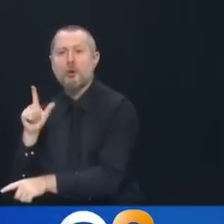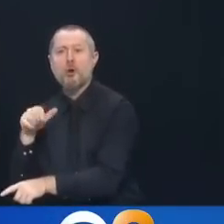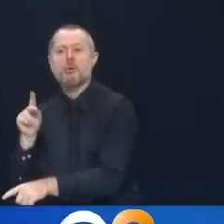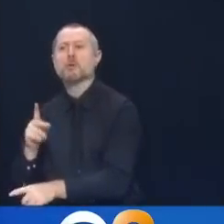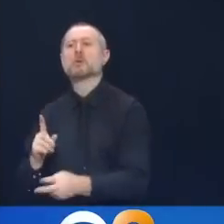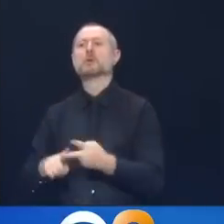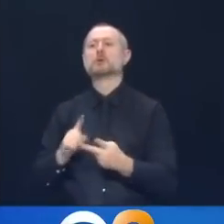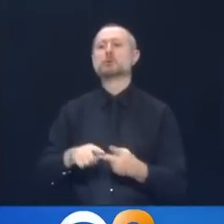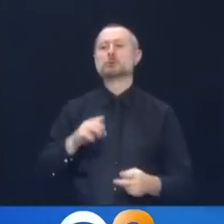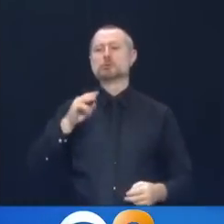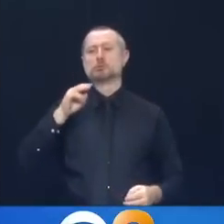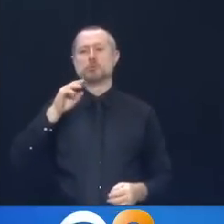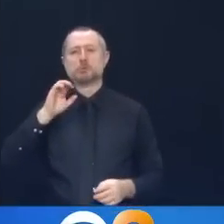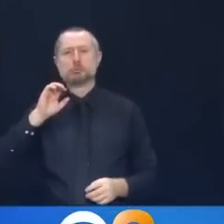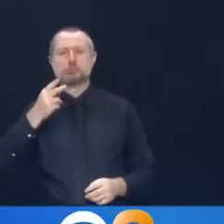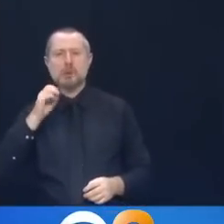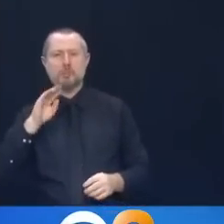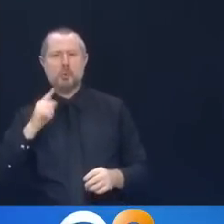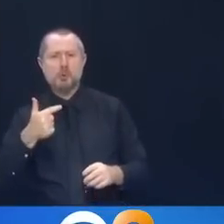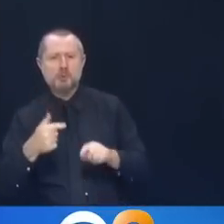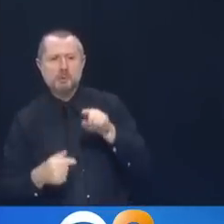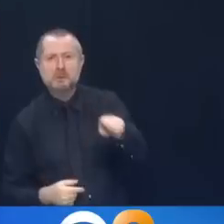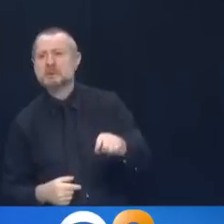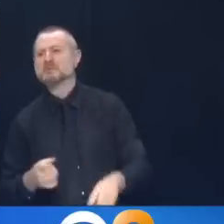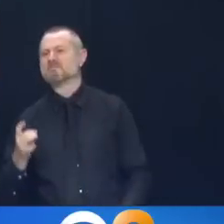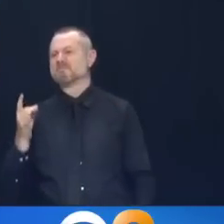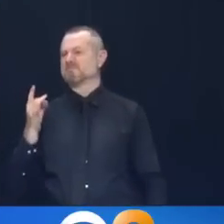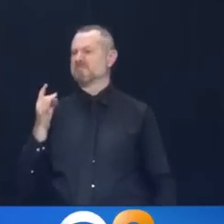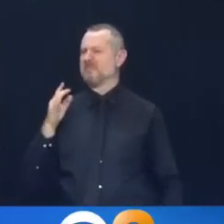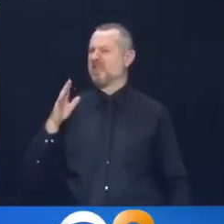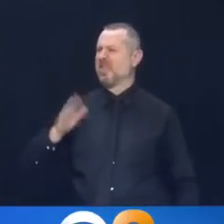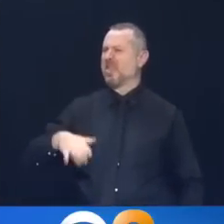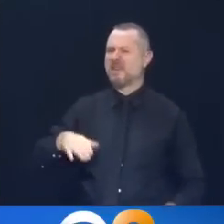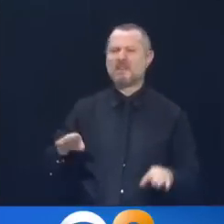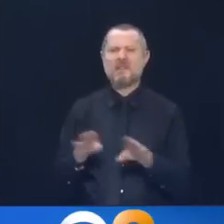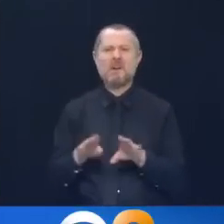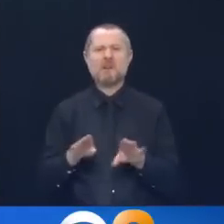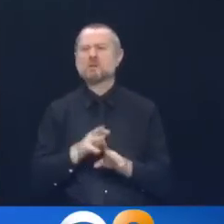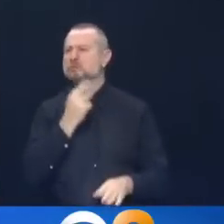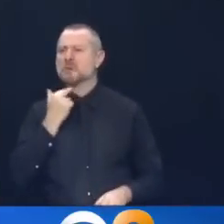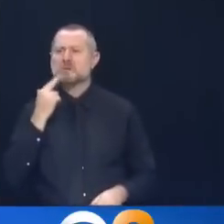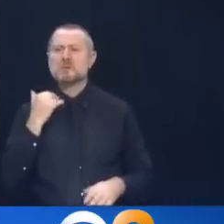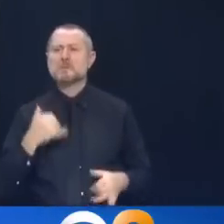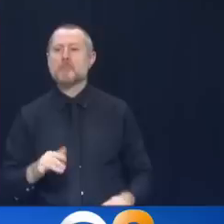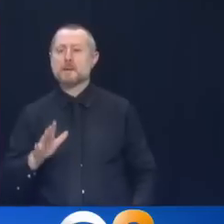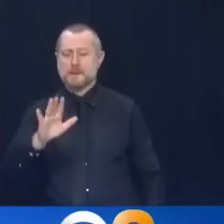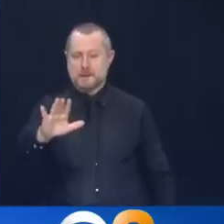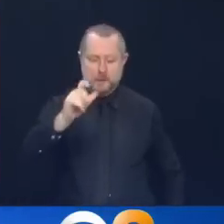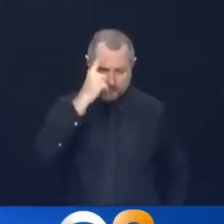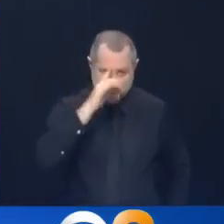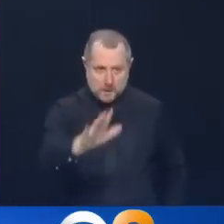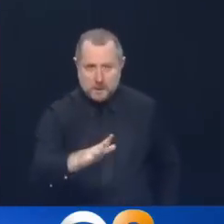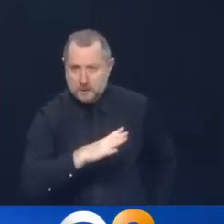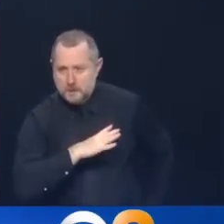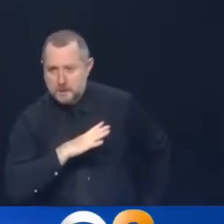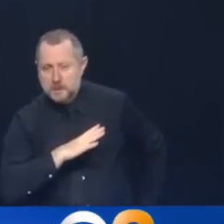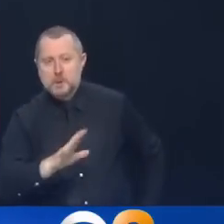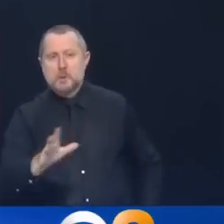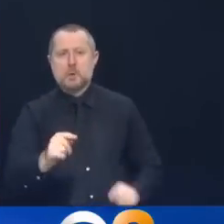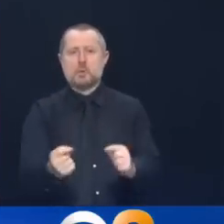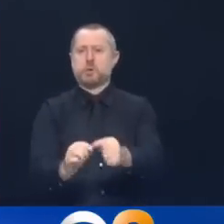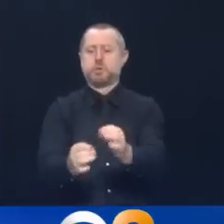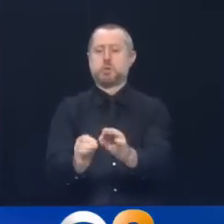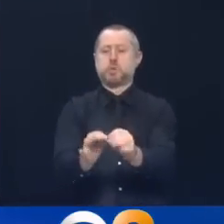or sort of more... Okay, let's slow your question down. Experts said that